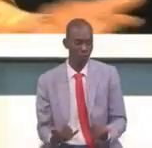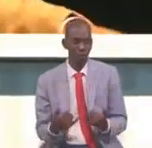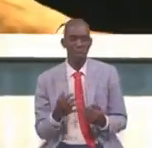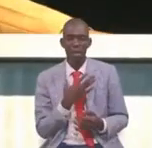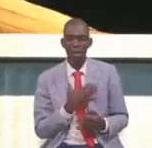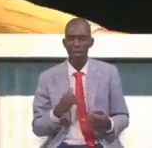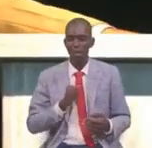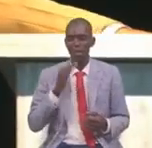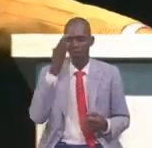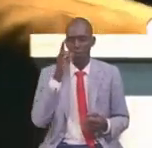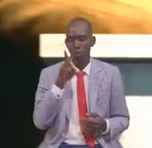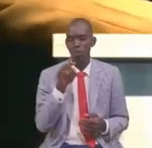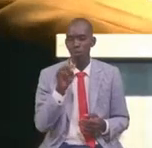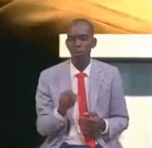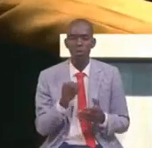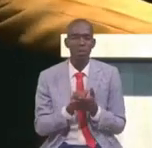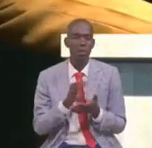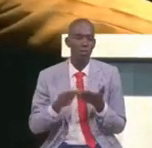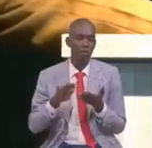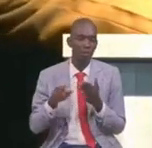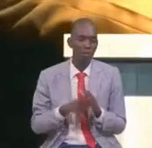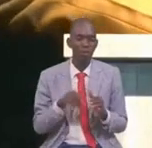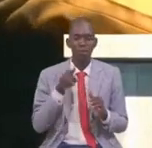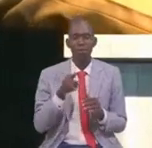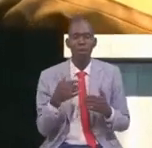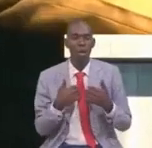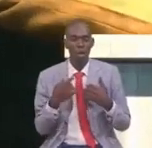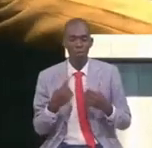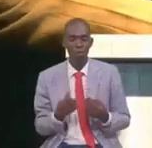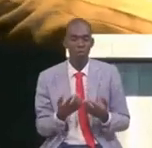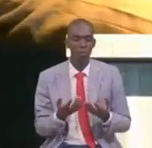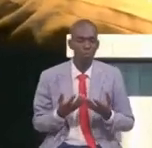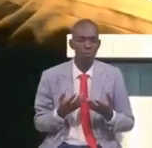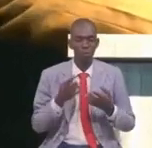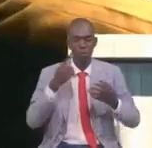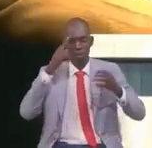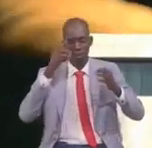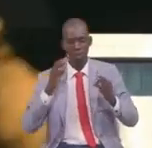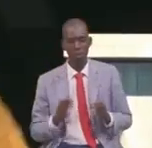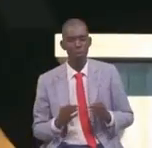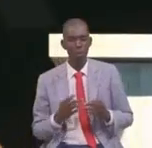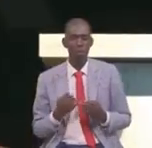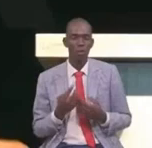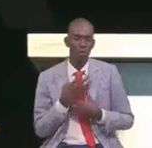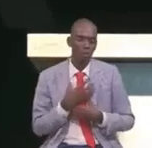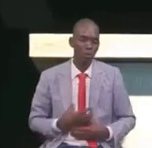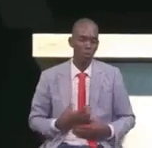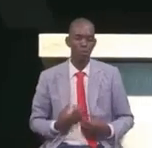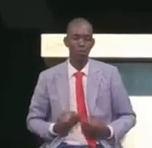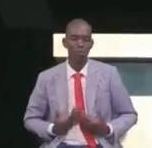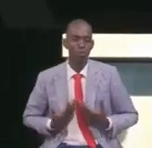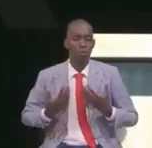you do, you have desire, you have decision, you have determination, you have desperation. If you